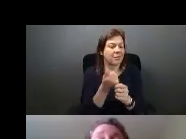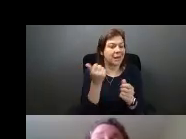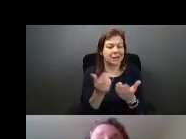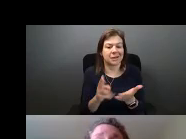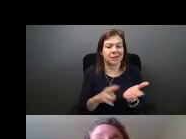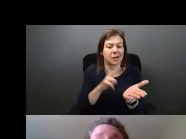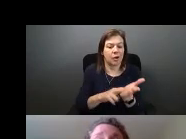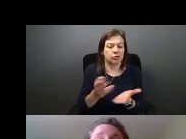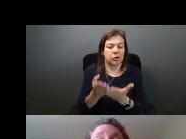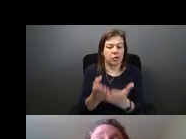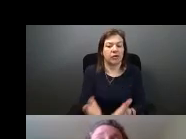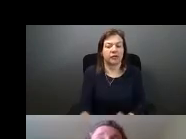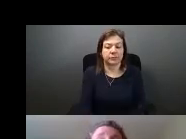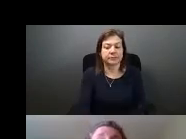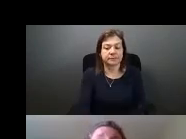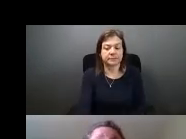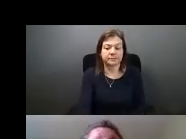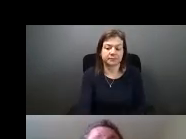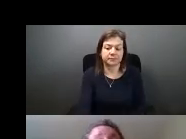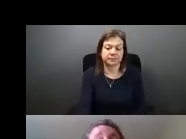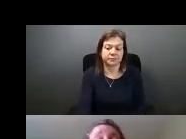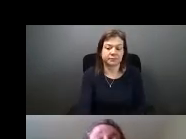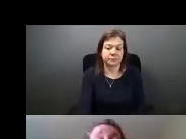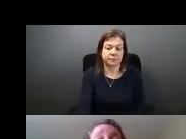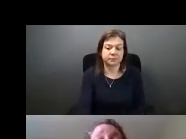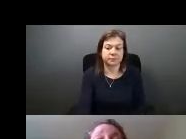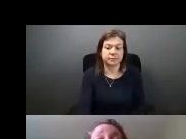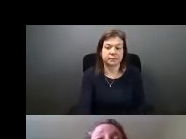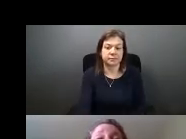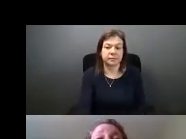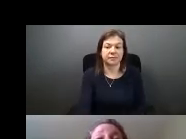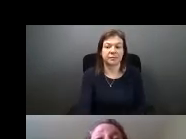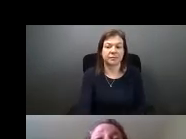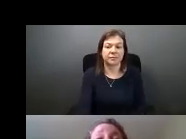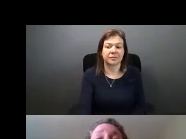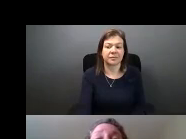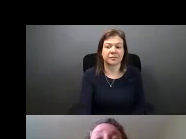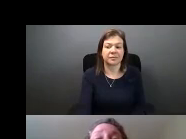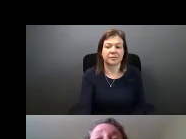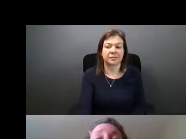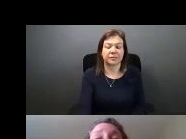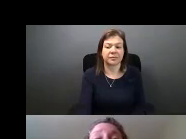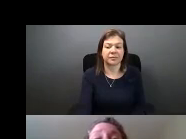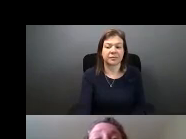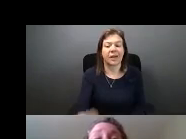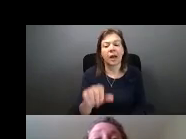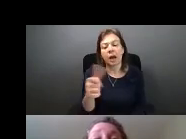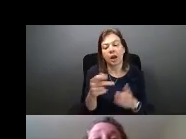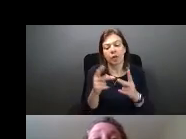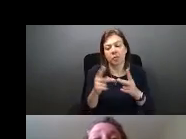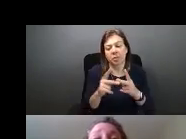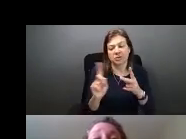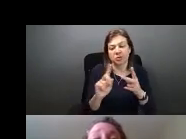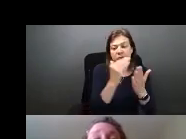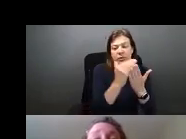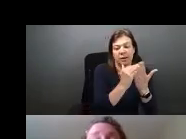you may receive. This is also another place that you can list the